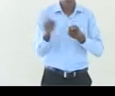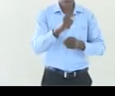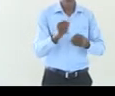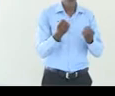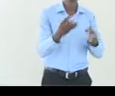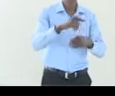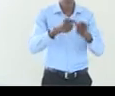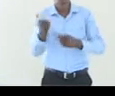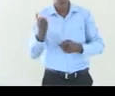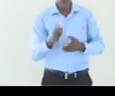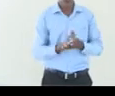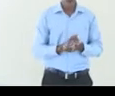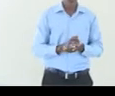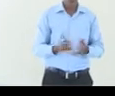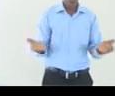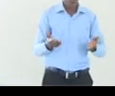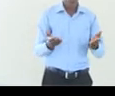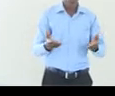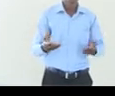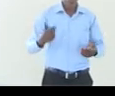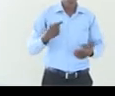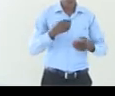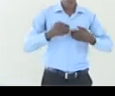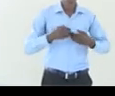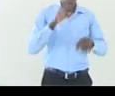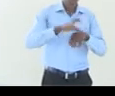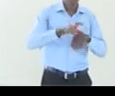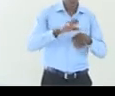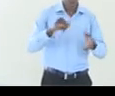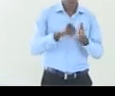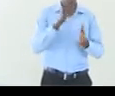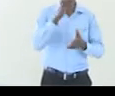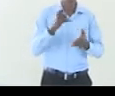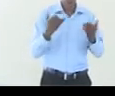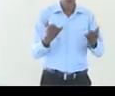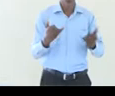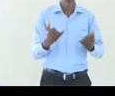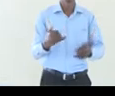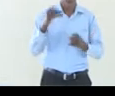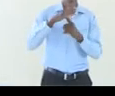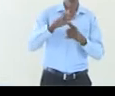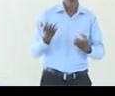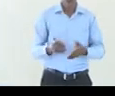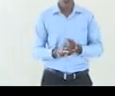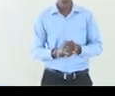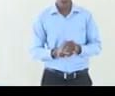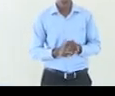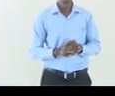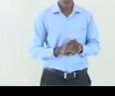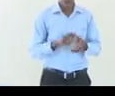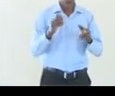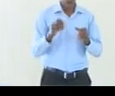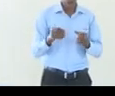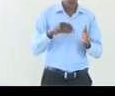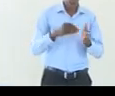going. So we even have around here now, we have the trendy church. Okay, this is the church that is trendy. This is the church that is trendy. Often,